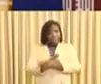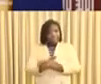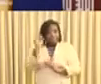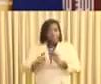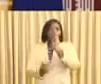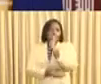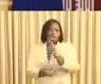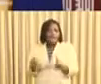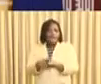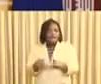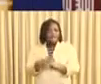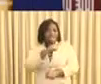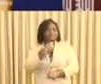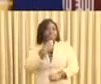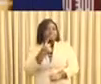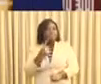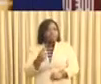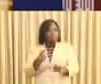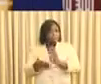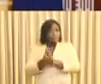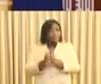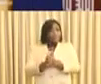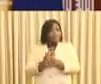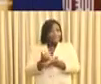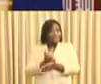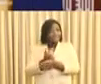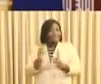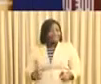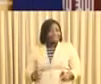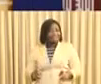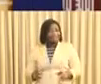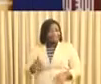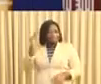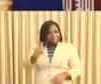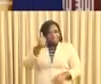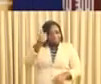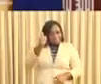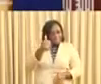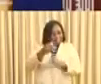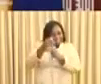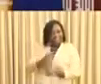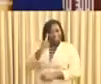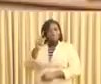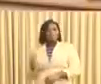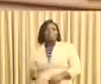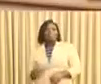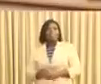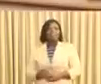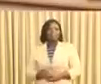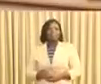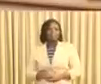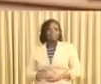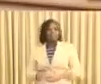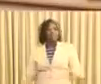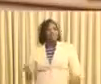Ghanaian must mean that we look out for each other. Just as the virus has disrupted